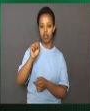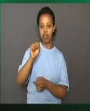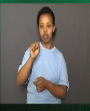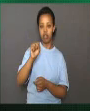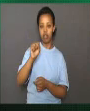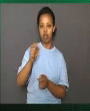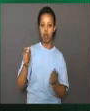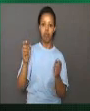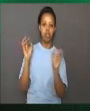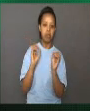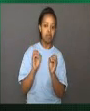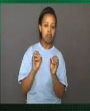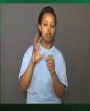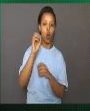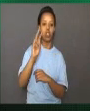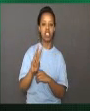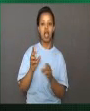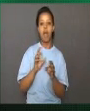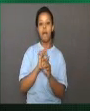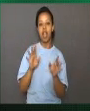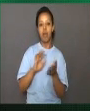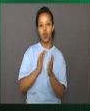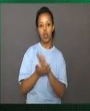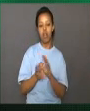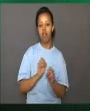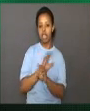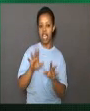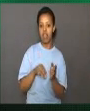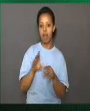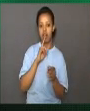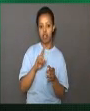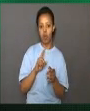anaerobic conditions. In the final stage,